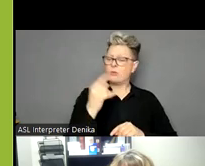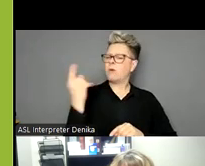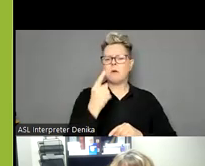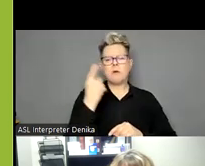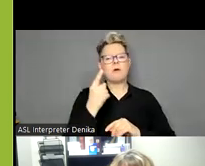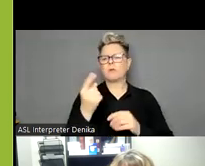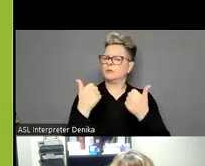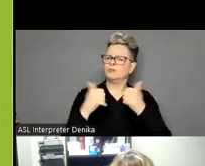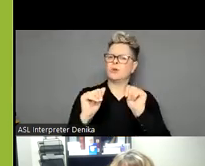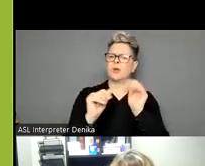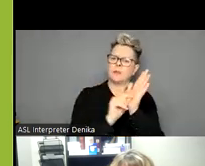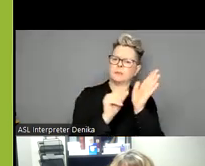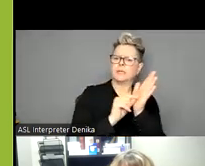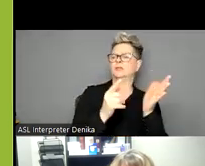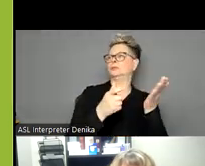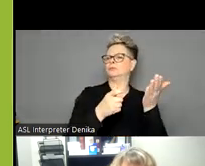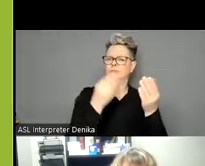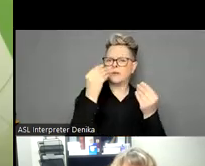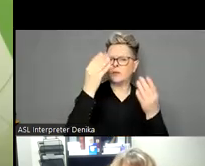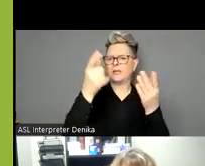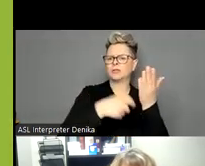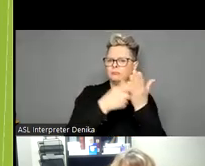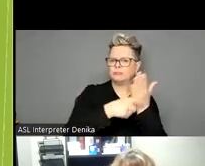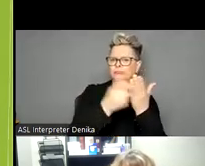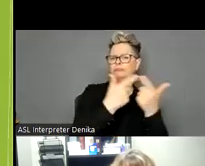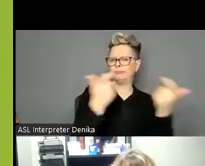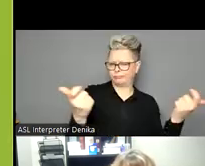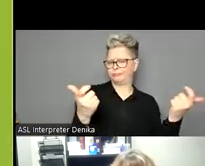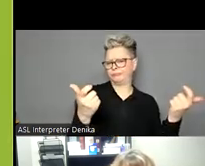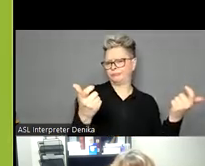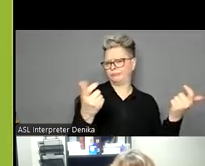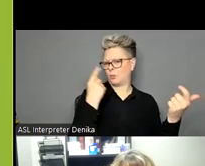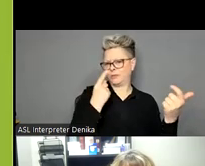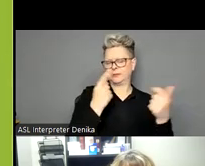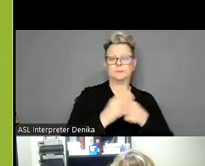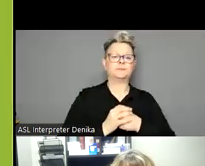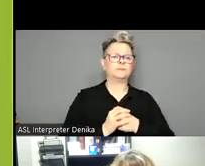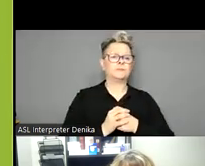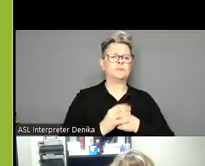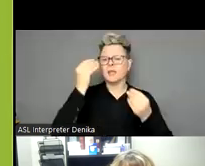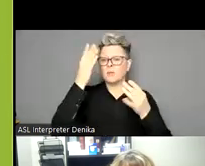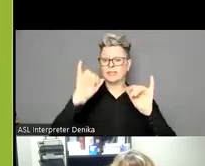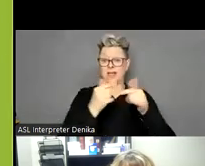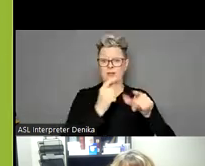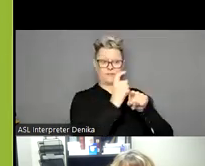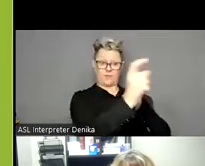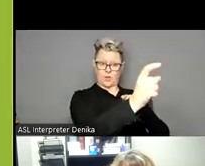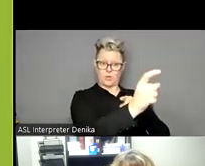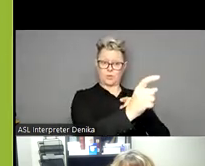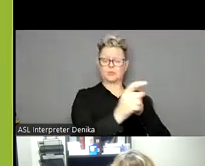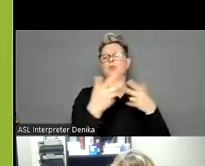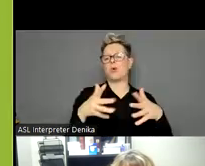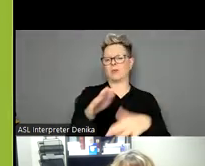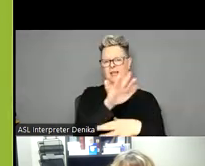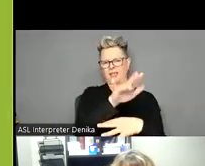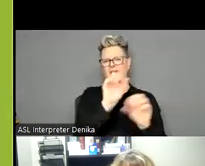our publications and providing these information sessions. The information for how to call the phone line I mentioned is